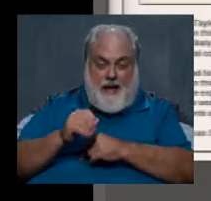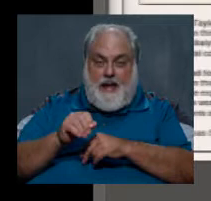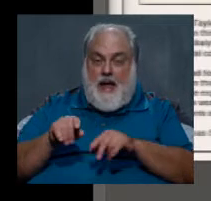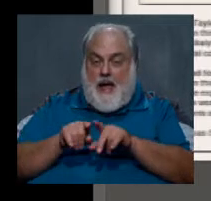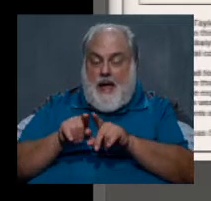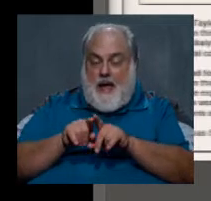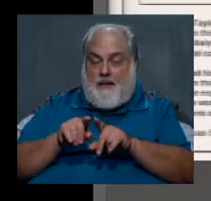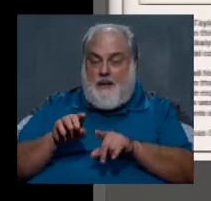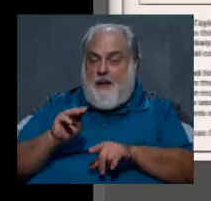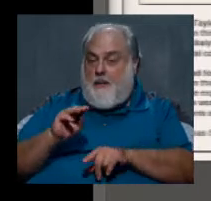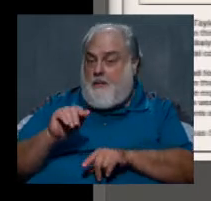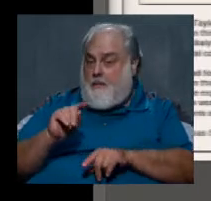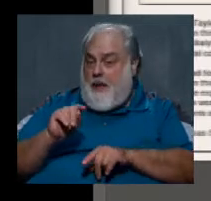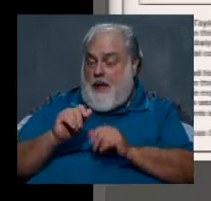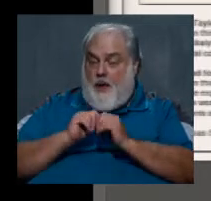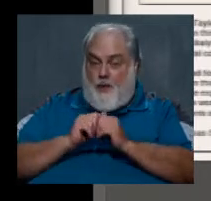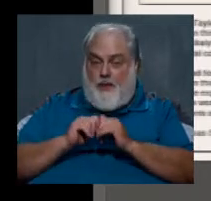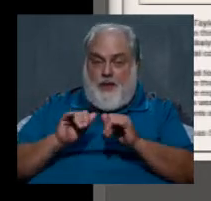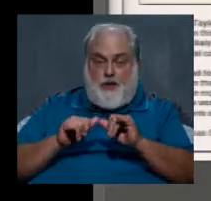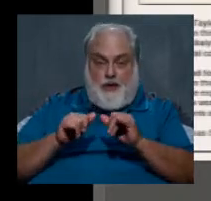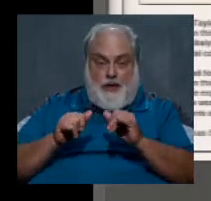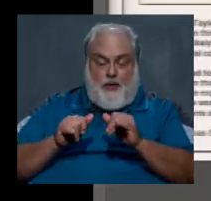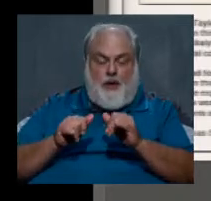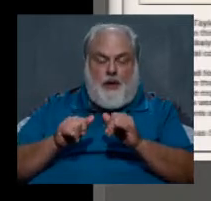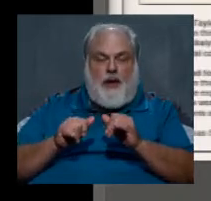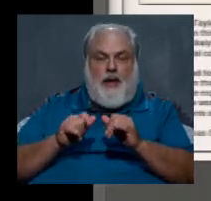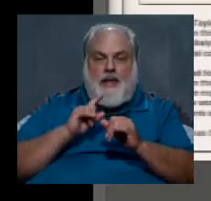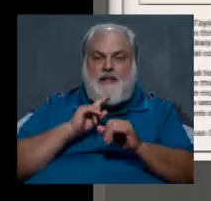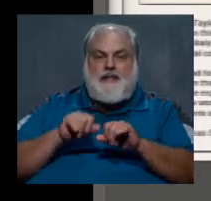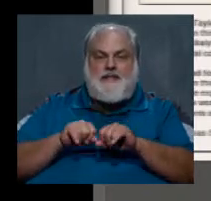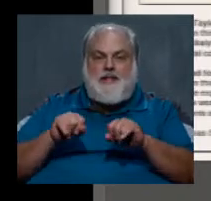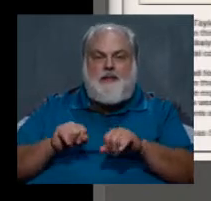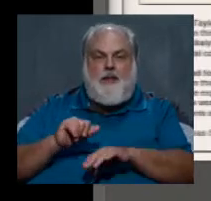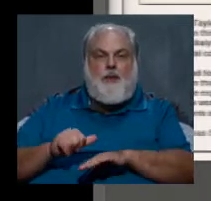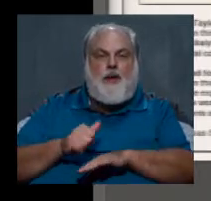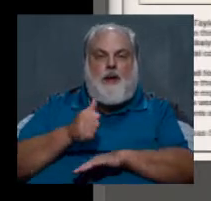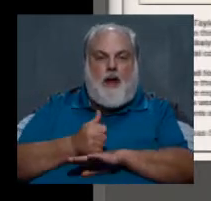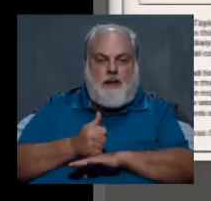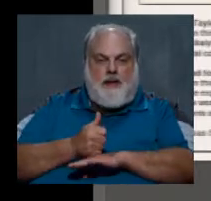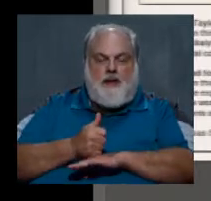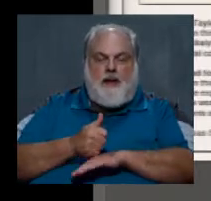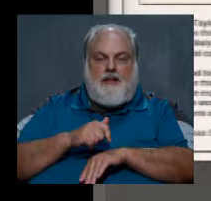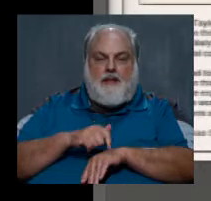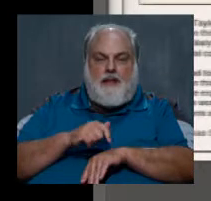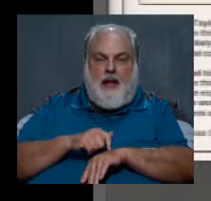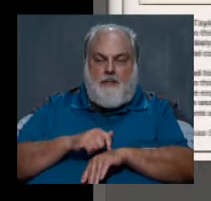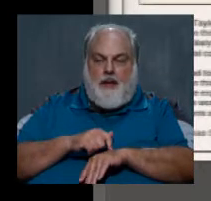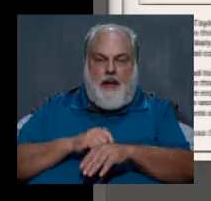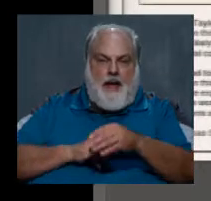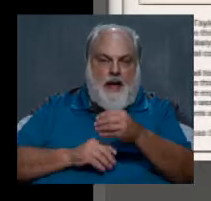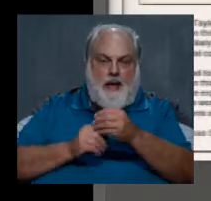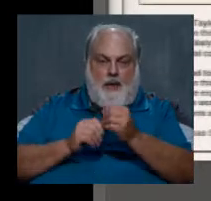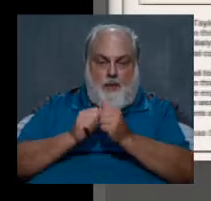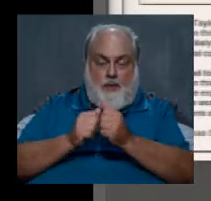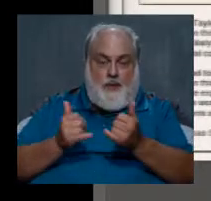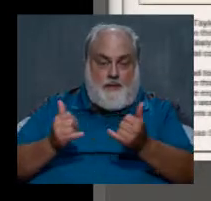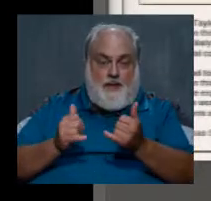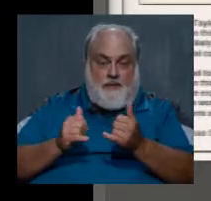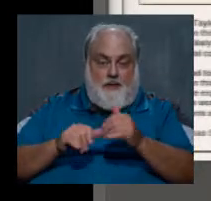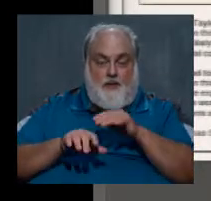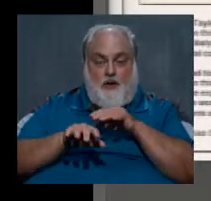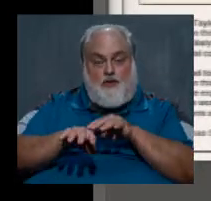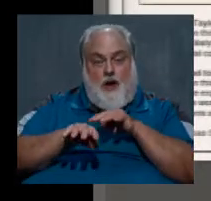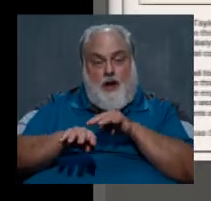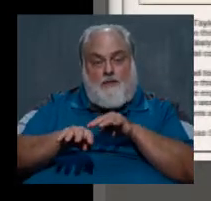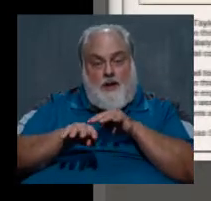out, it is a coordinated system, so we locked in the timing. We added to the existing volumes that we